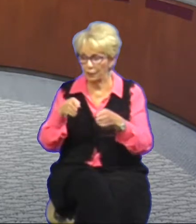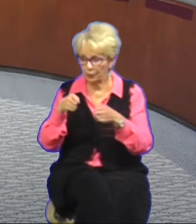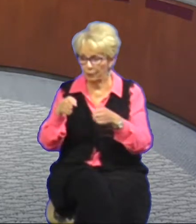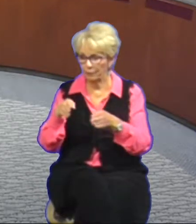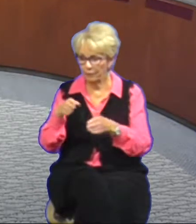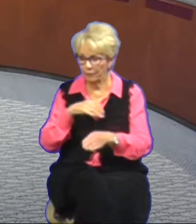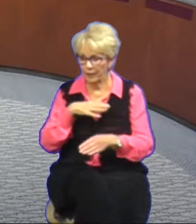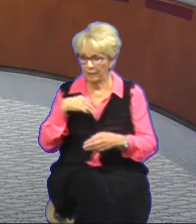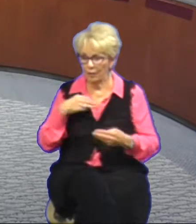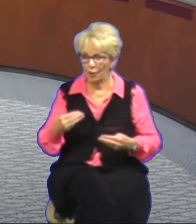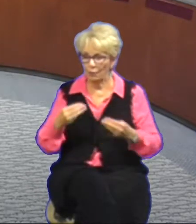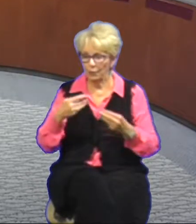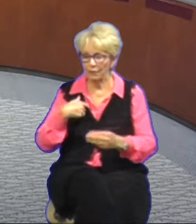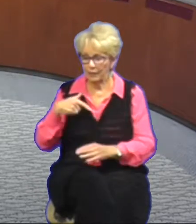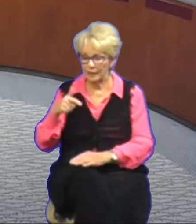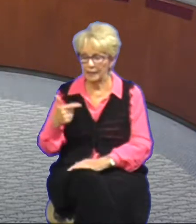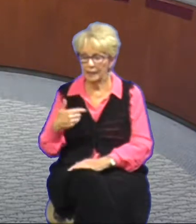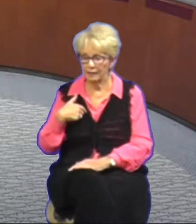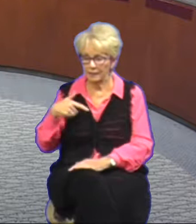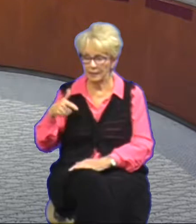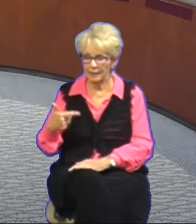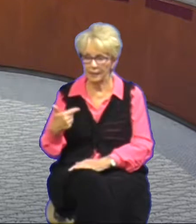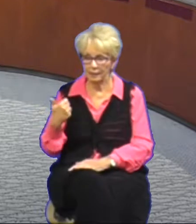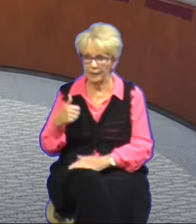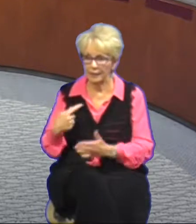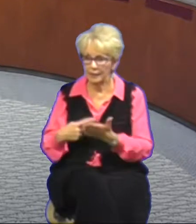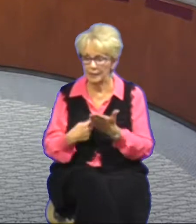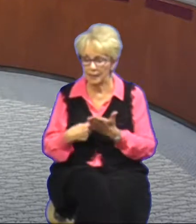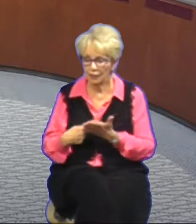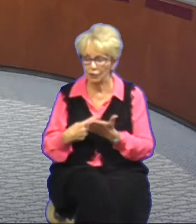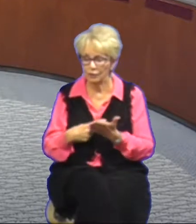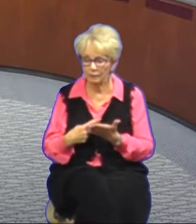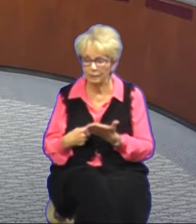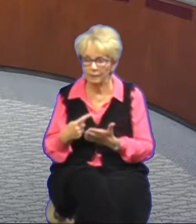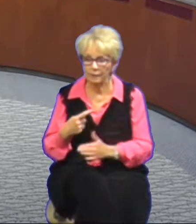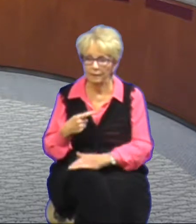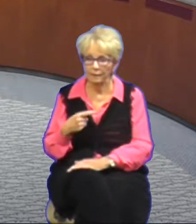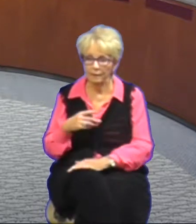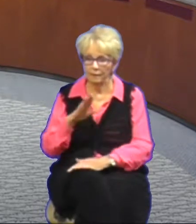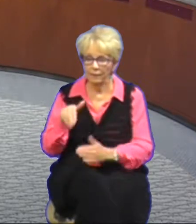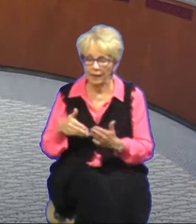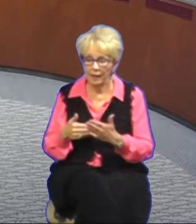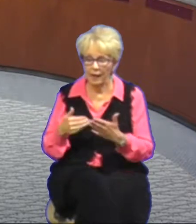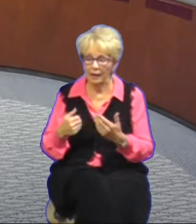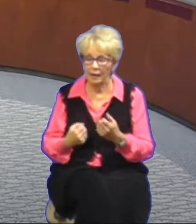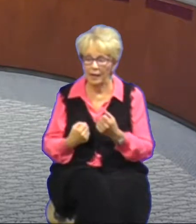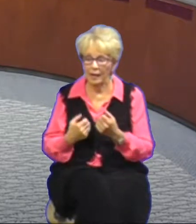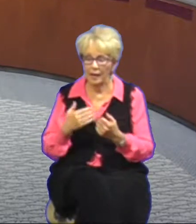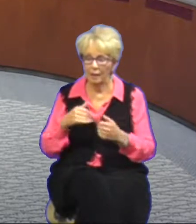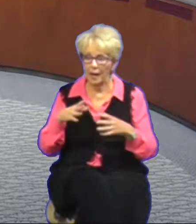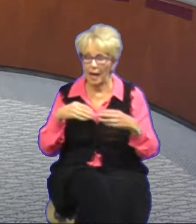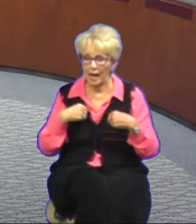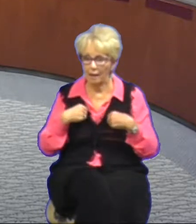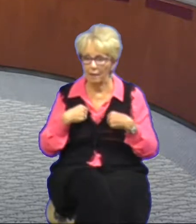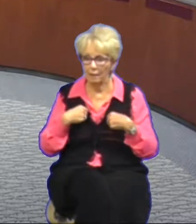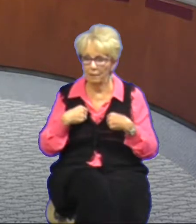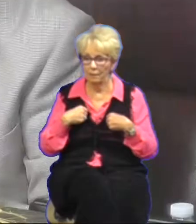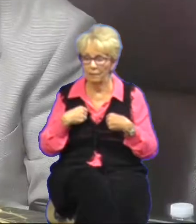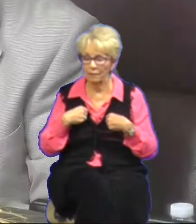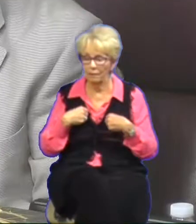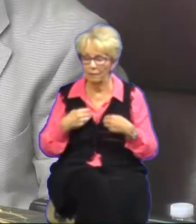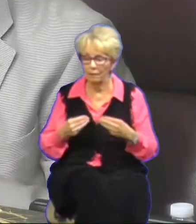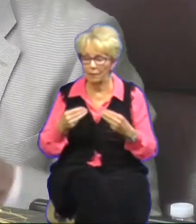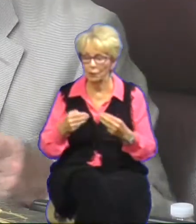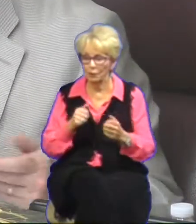I have a motion. Do I have a second? Second. Any discussion? All in favor, please signify by saying aye. Aye. Motion